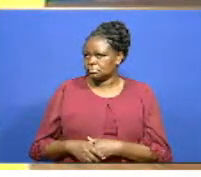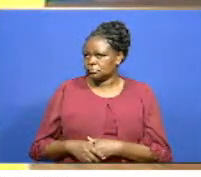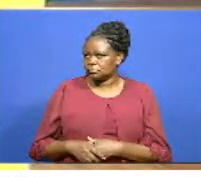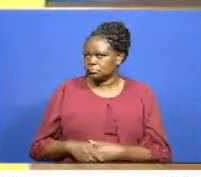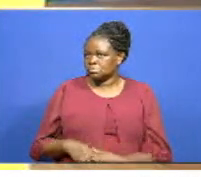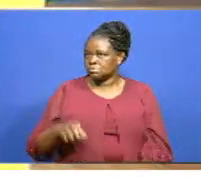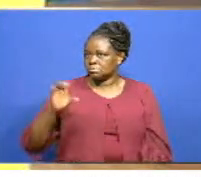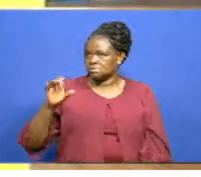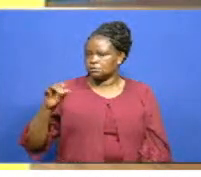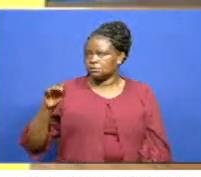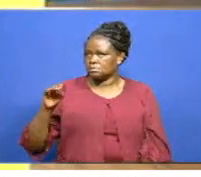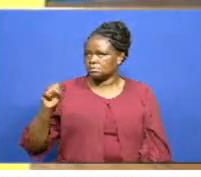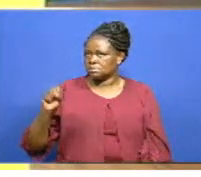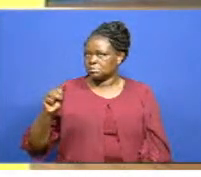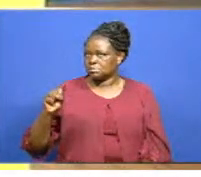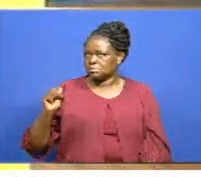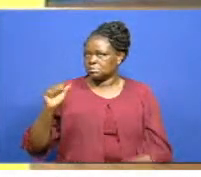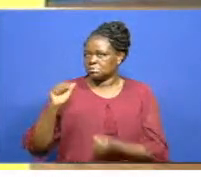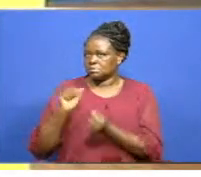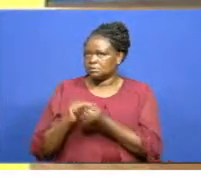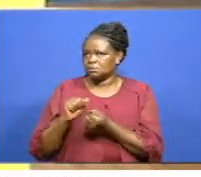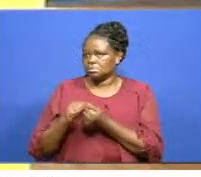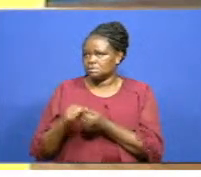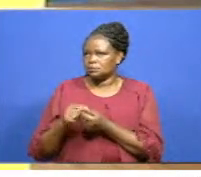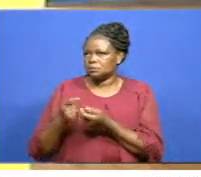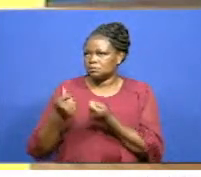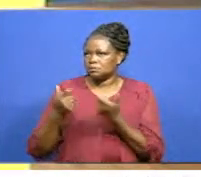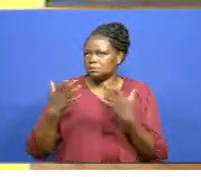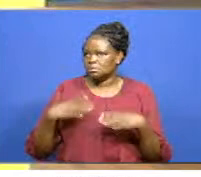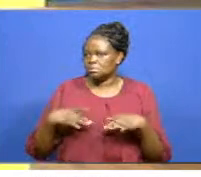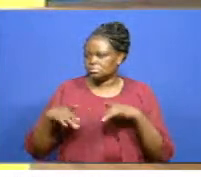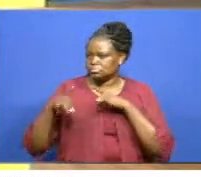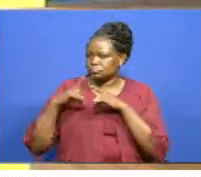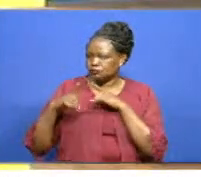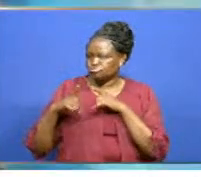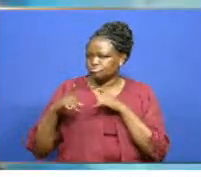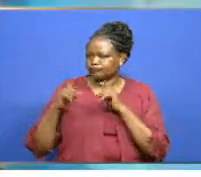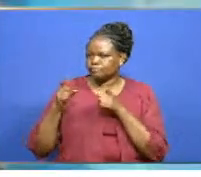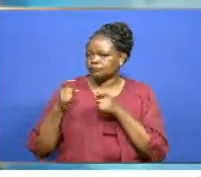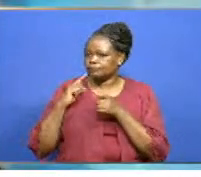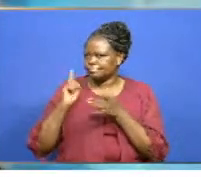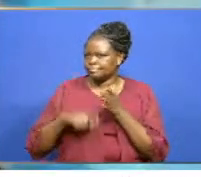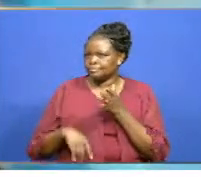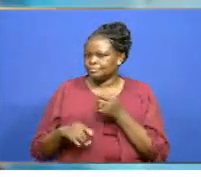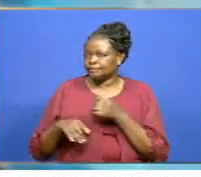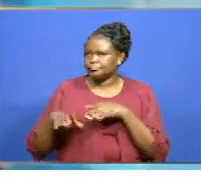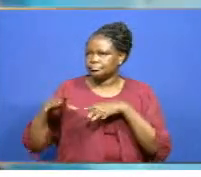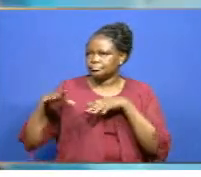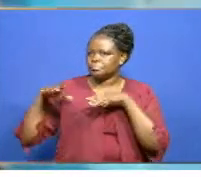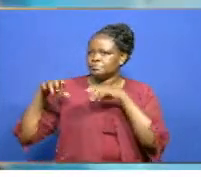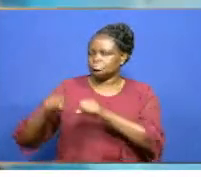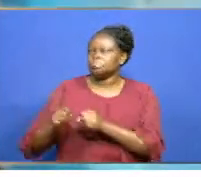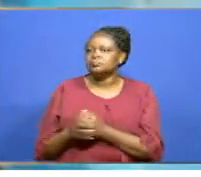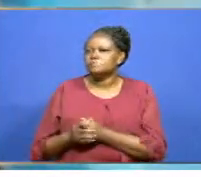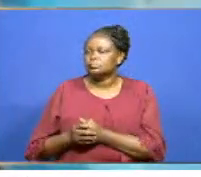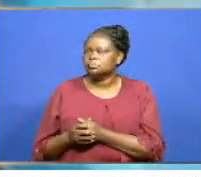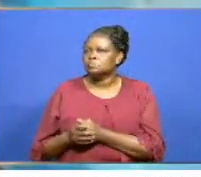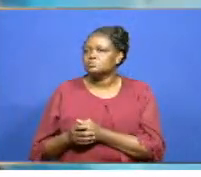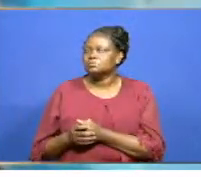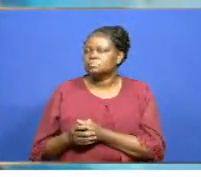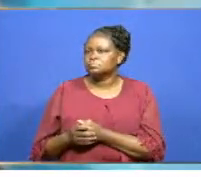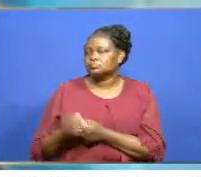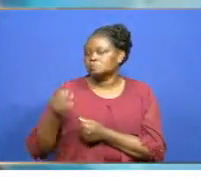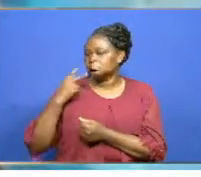Malala with a few people were addressing the press, saying they have captured a pickup with the